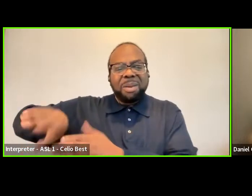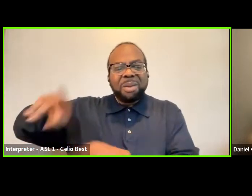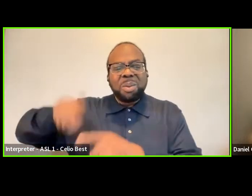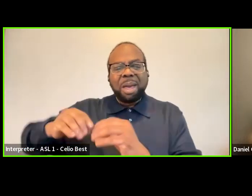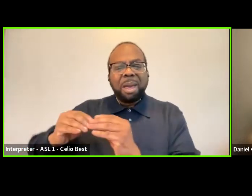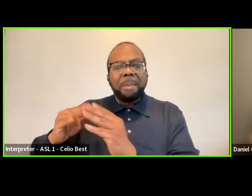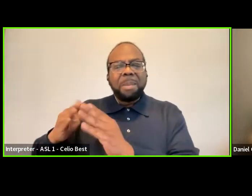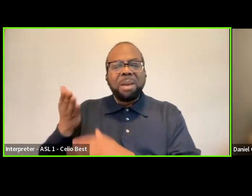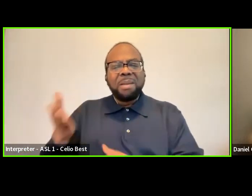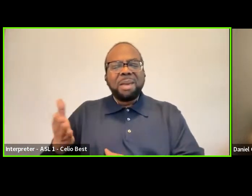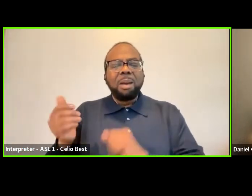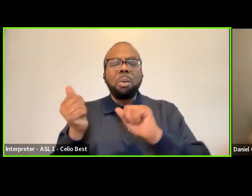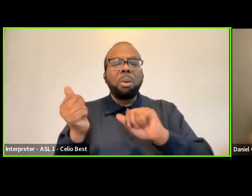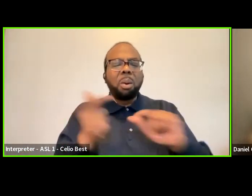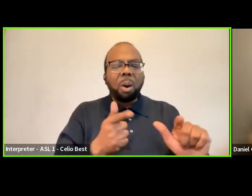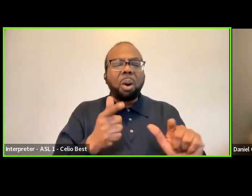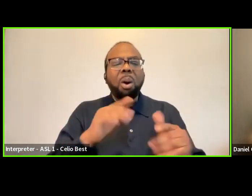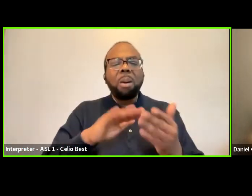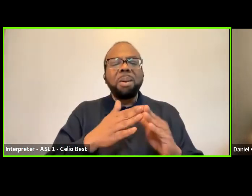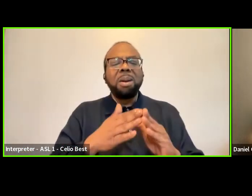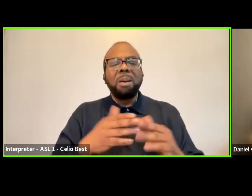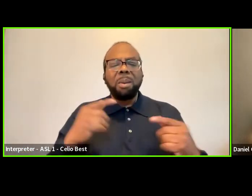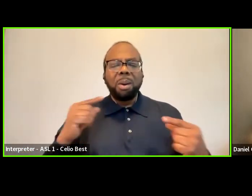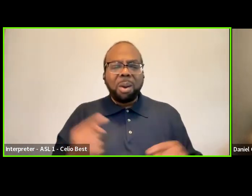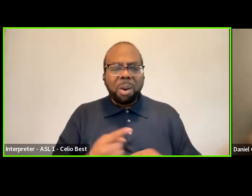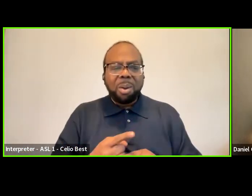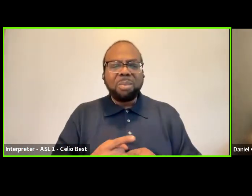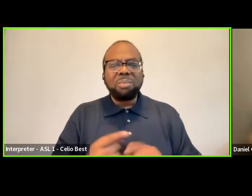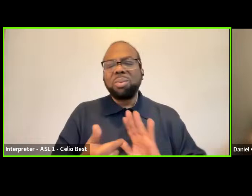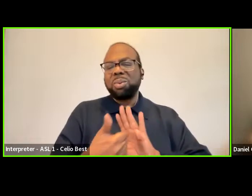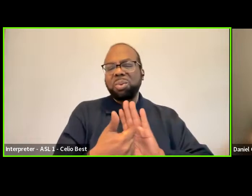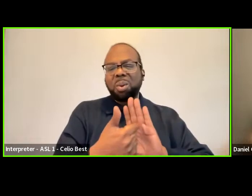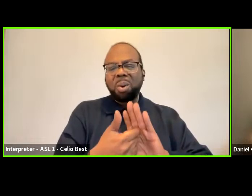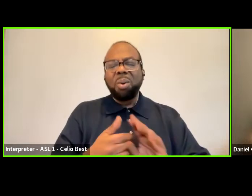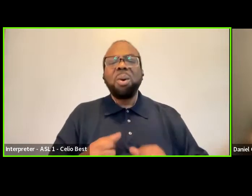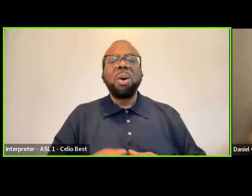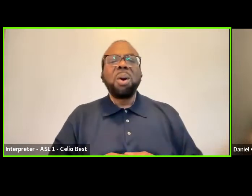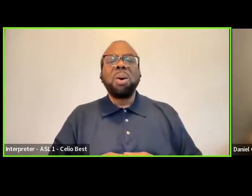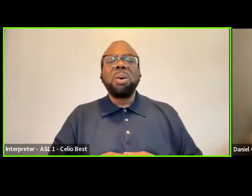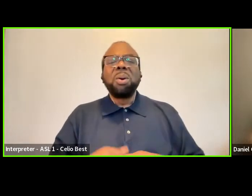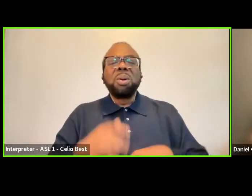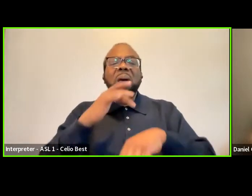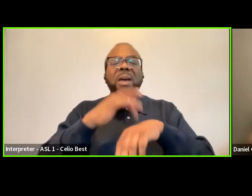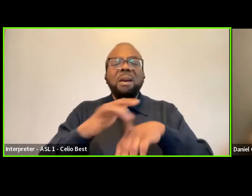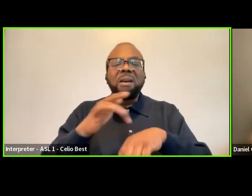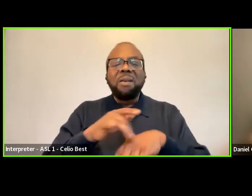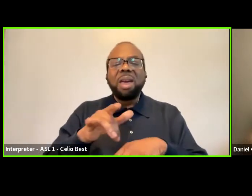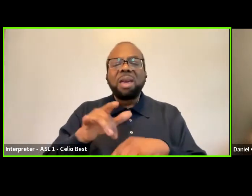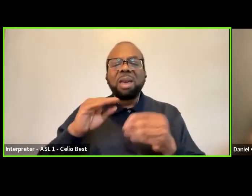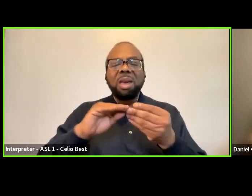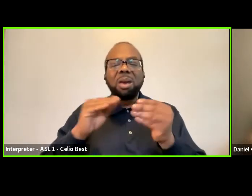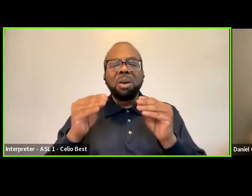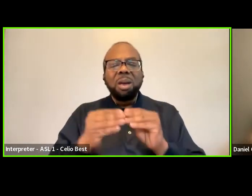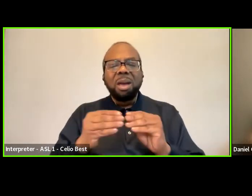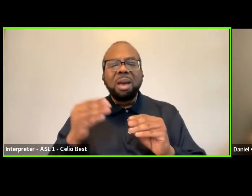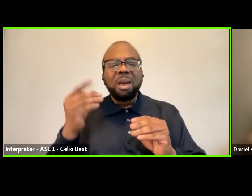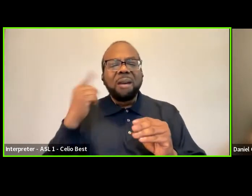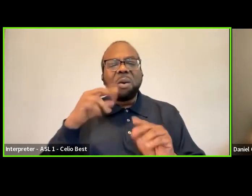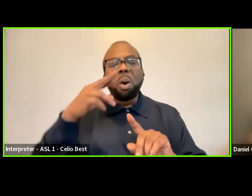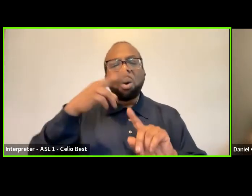Case in point, the vacancy rate for rental apartments is down to 1